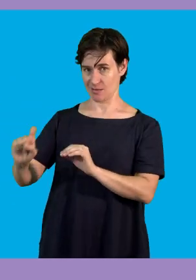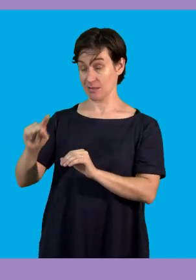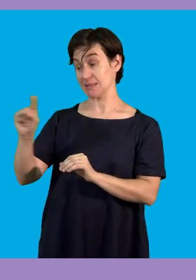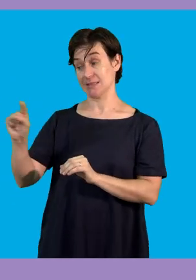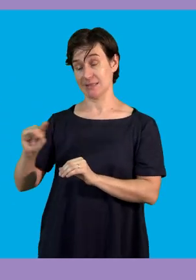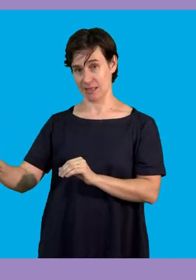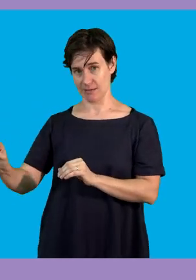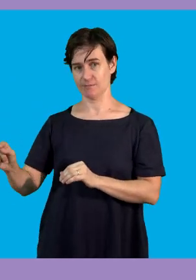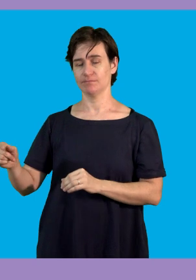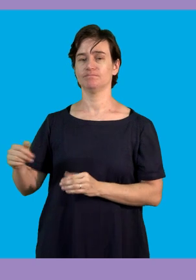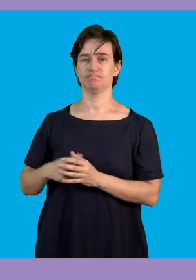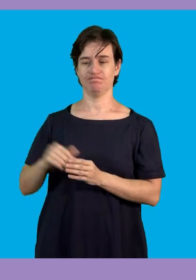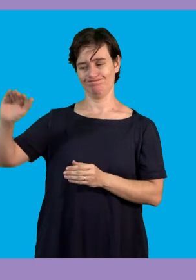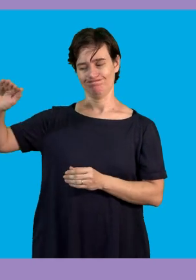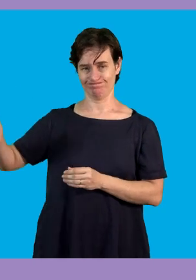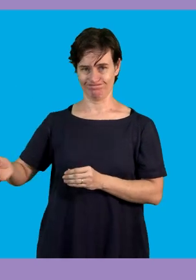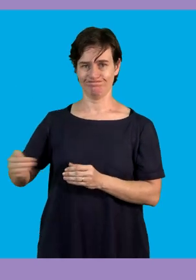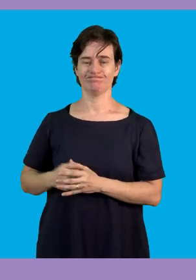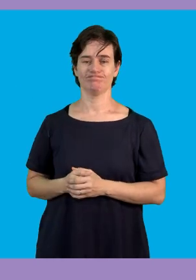minus 10z.